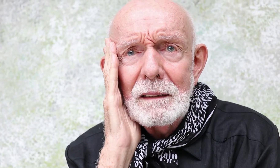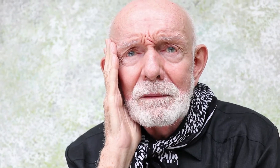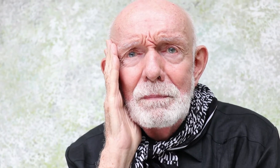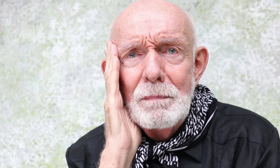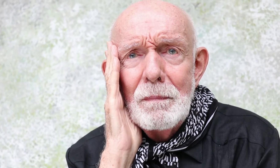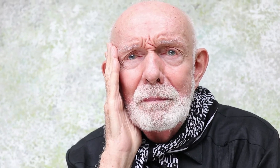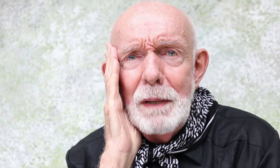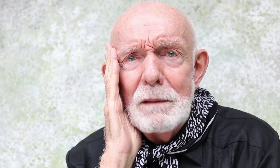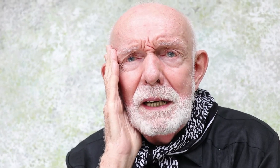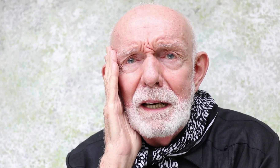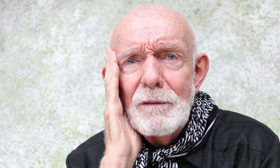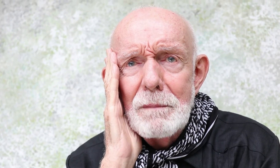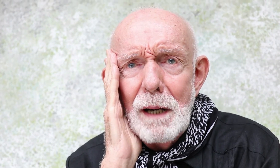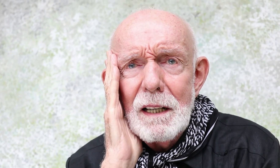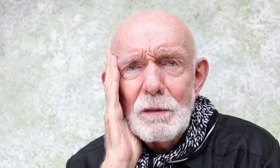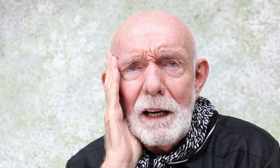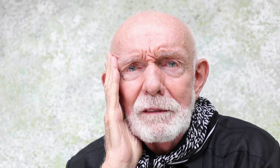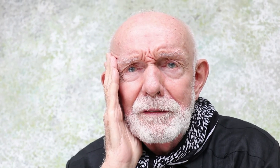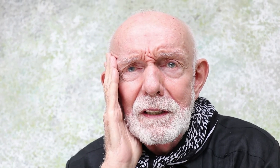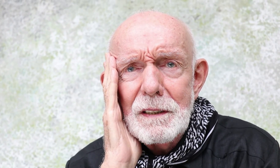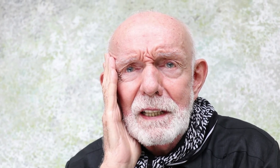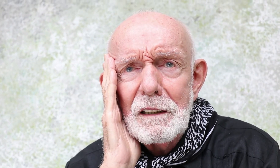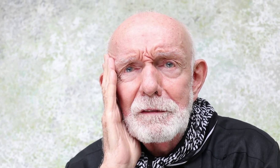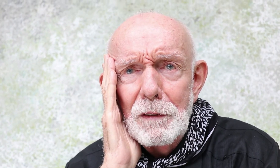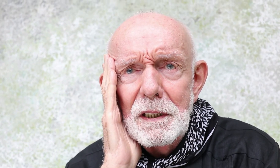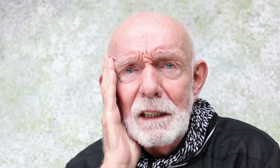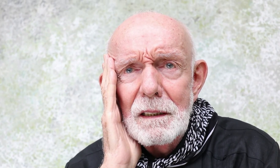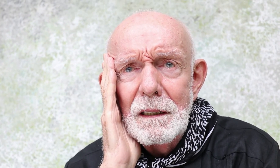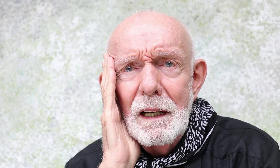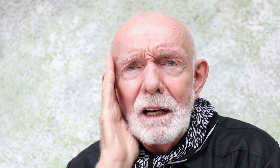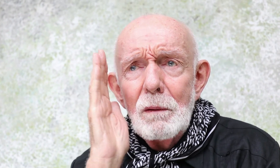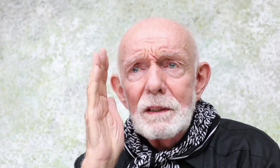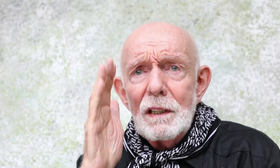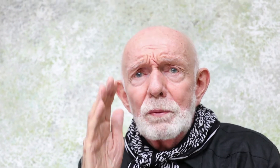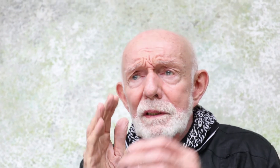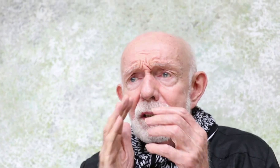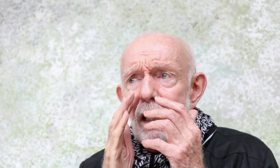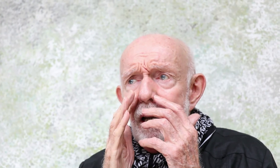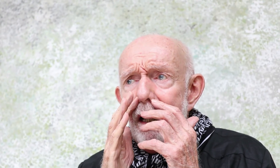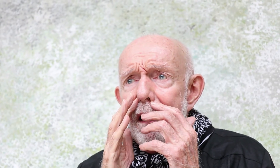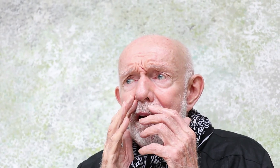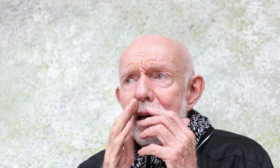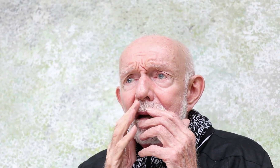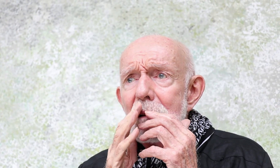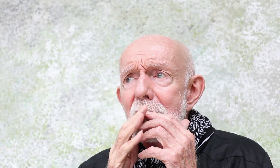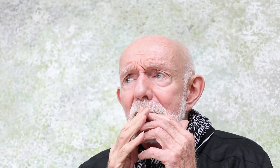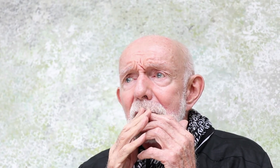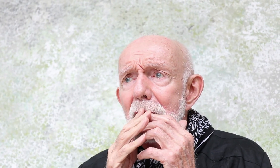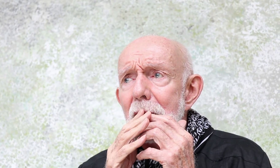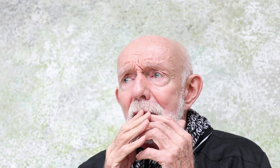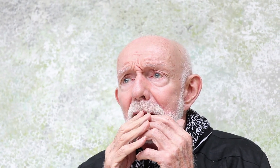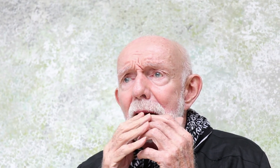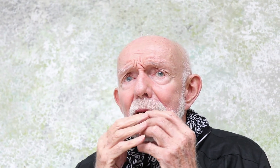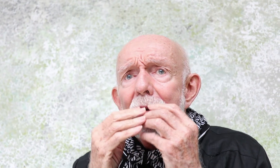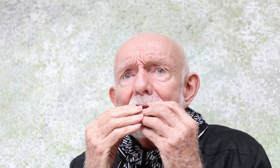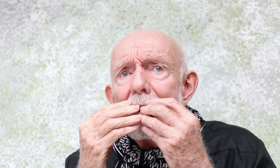The thing that made me love the Mass when I first set foot in it was